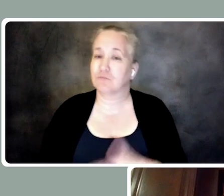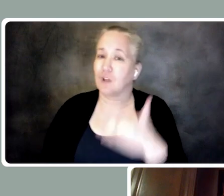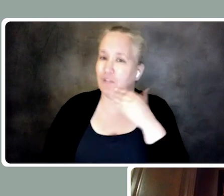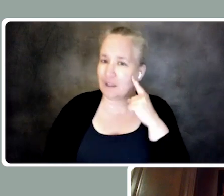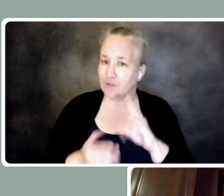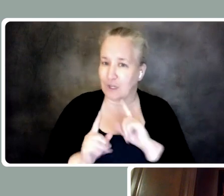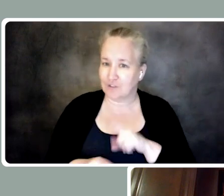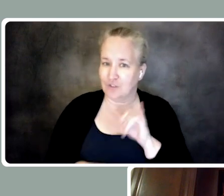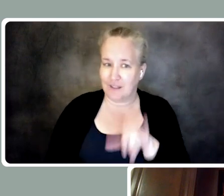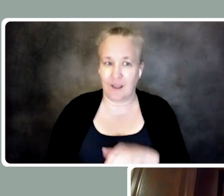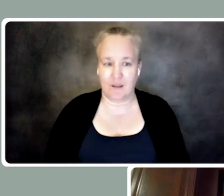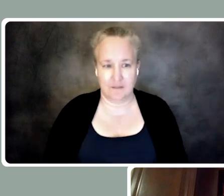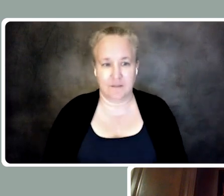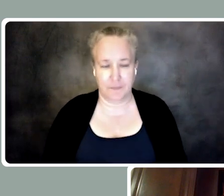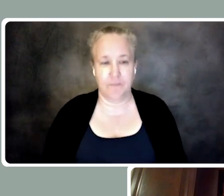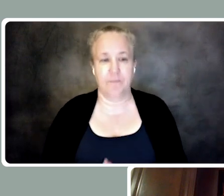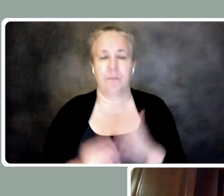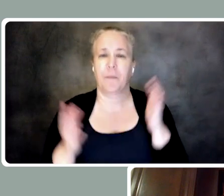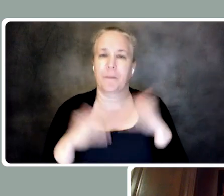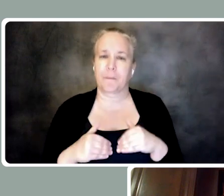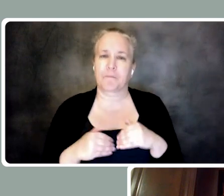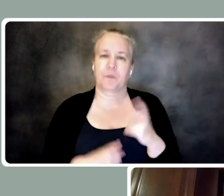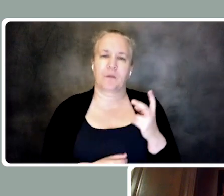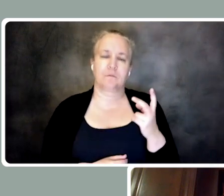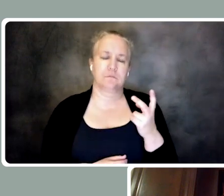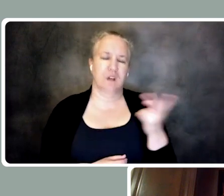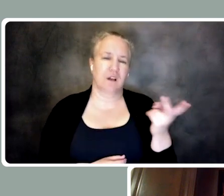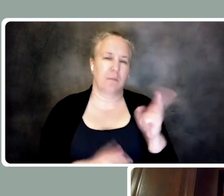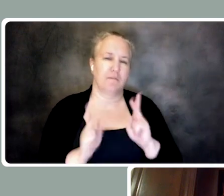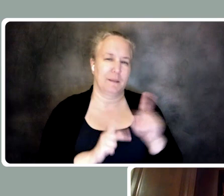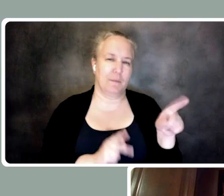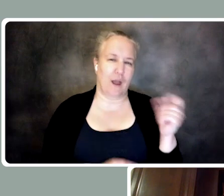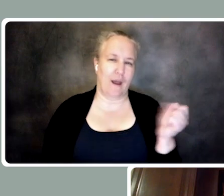that. A couple of people are asking about